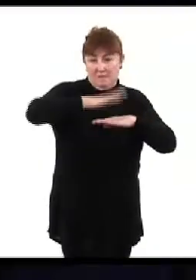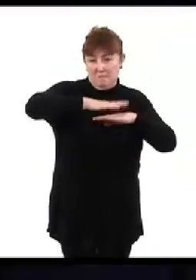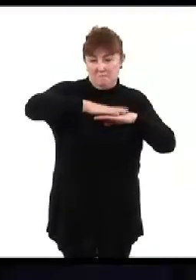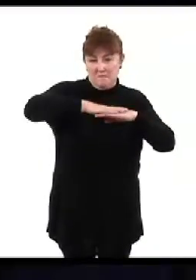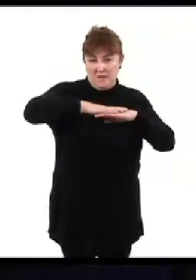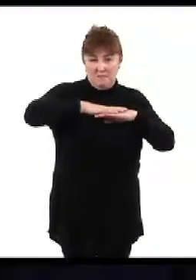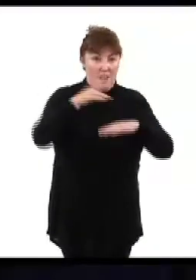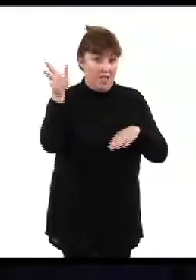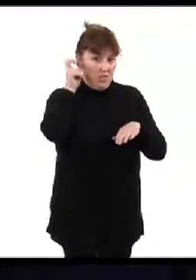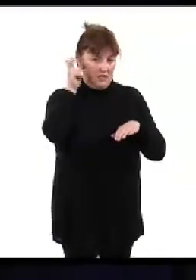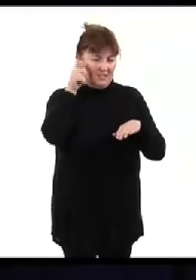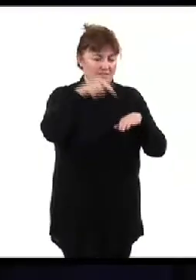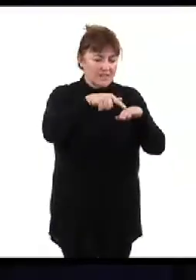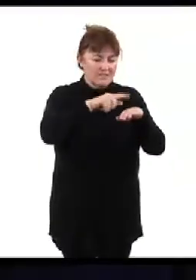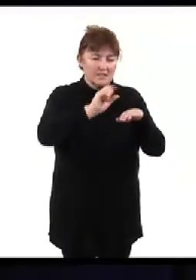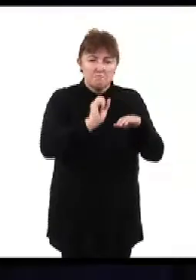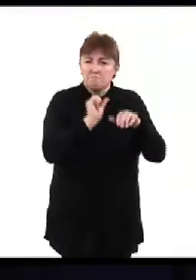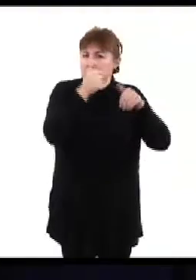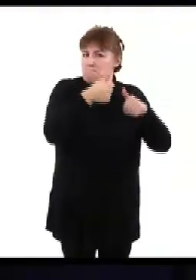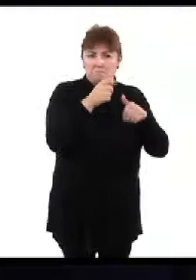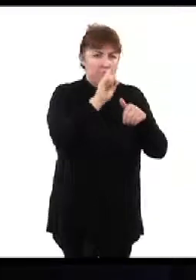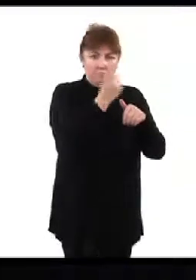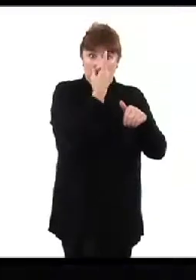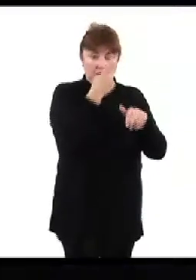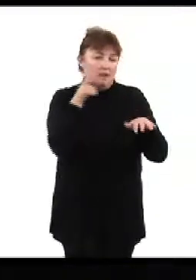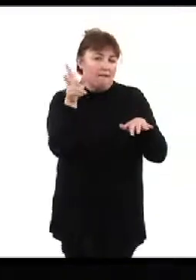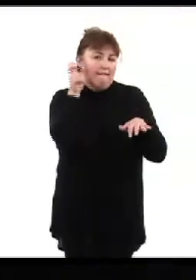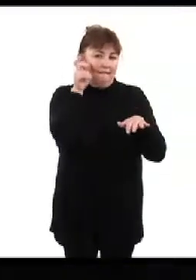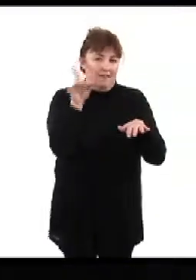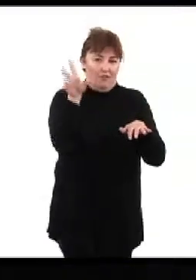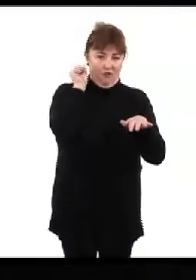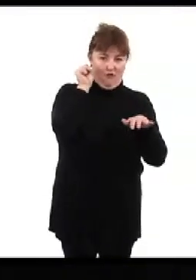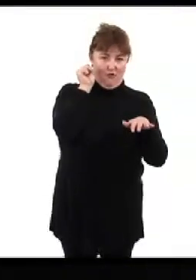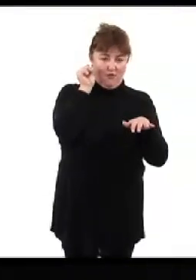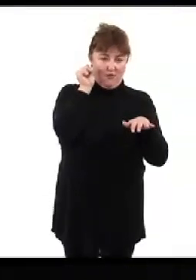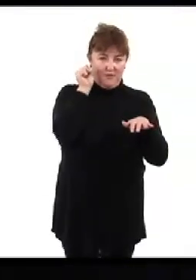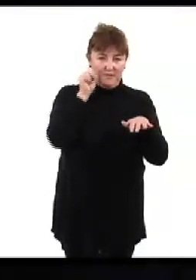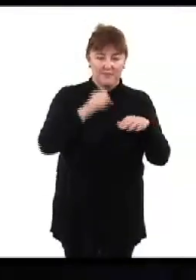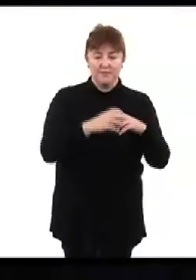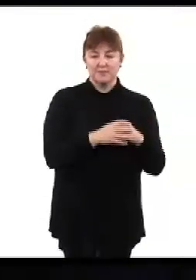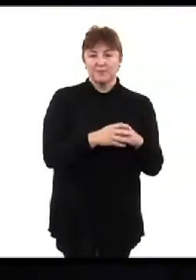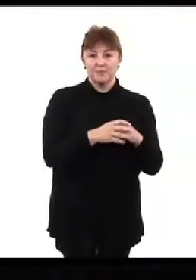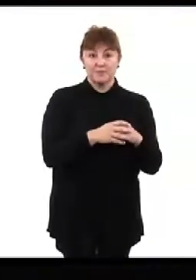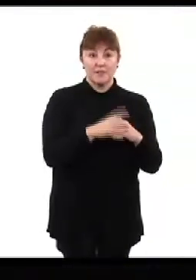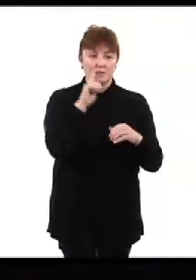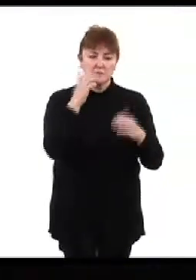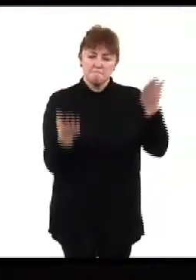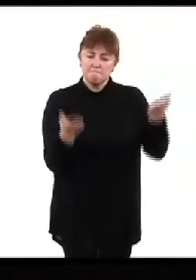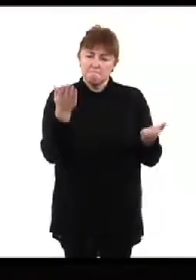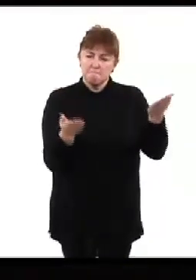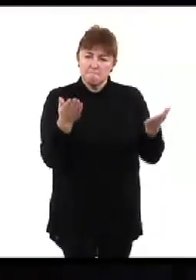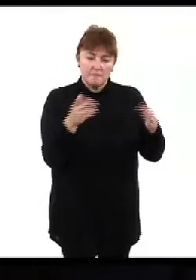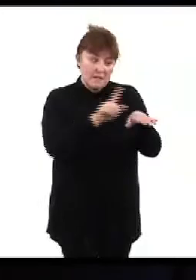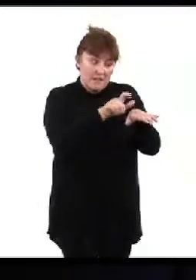called primary auditory cortex. It's where the first region in the cortex that receives sound signals. And when